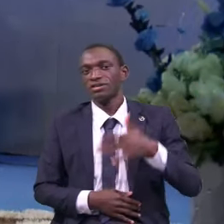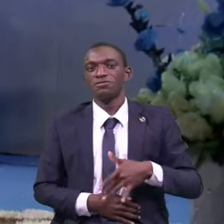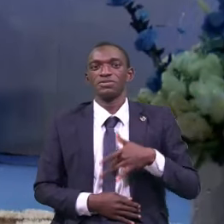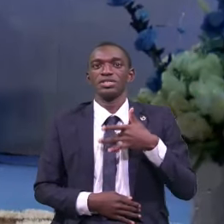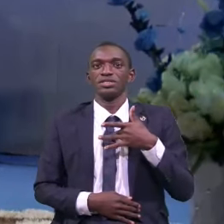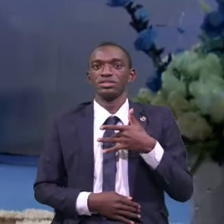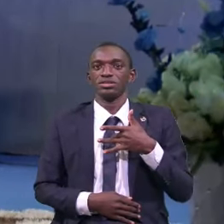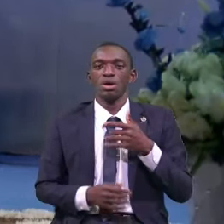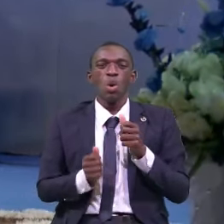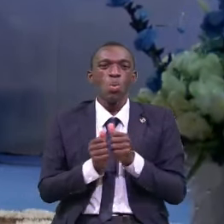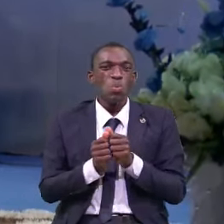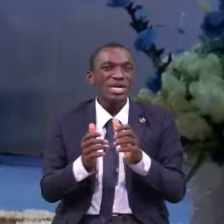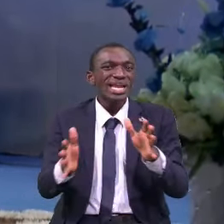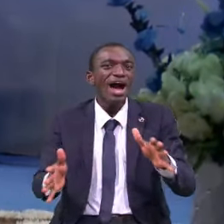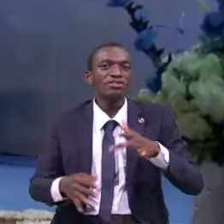without feeling,